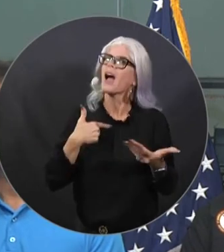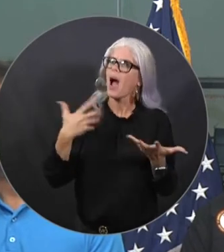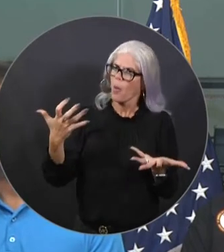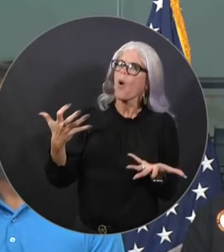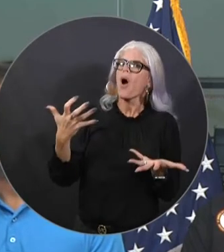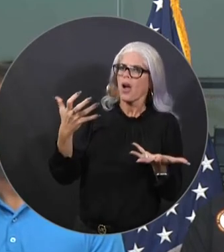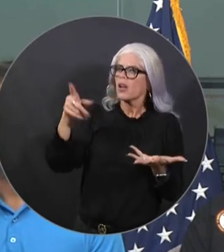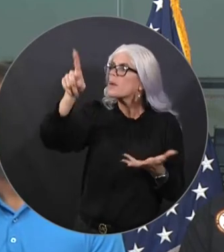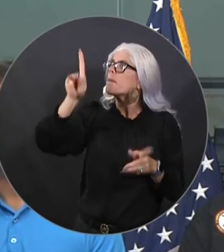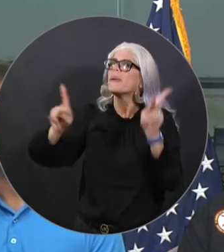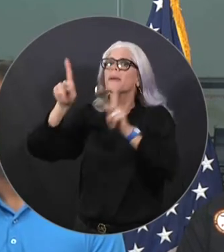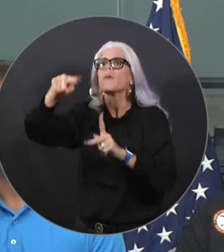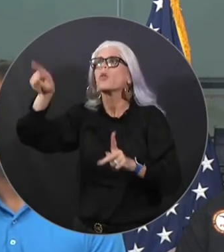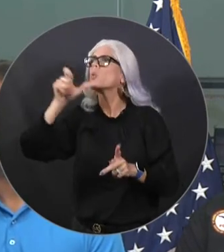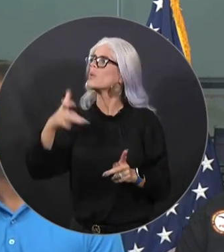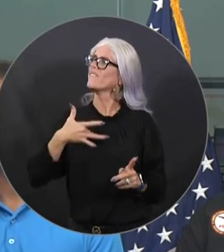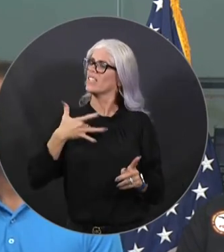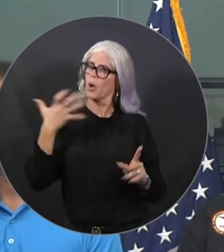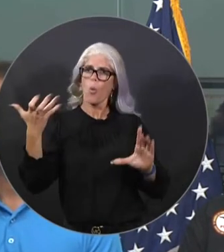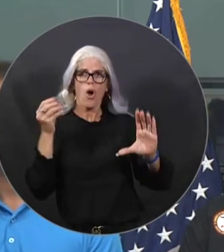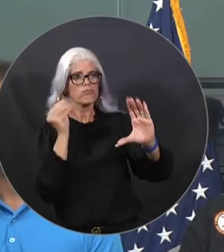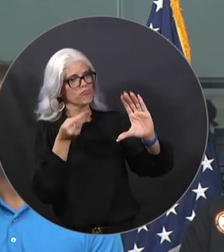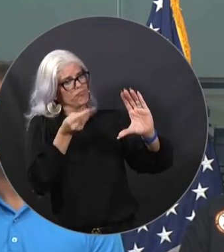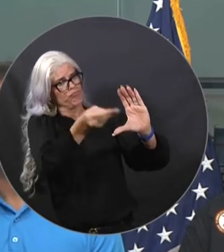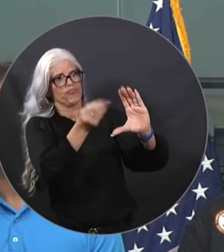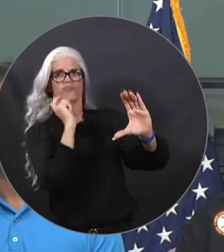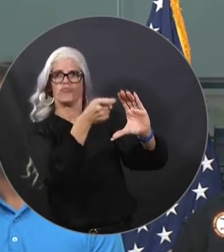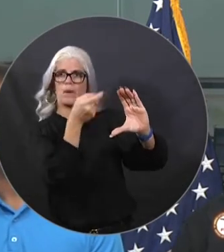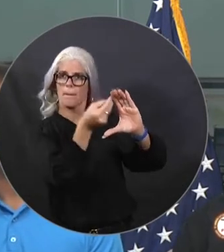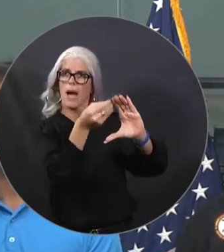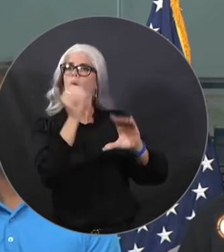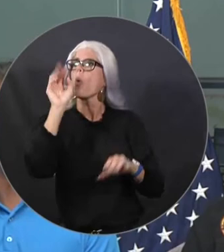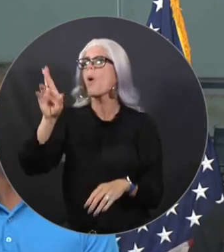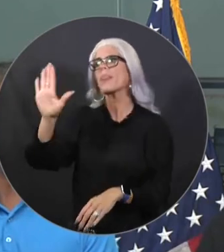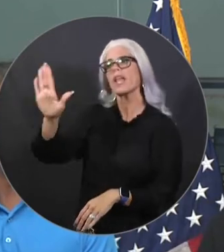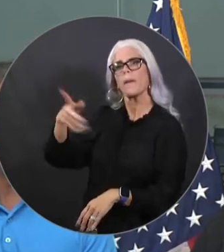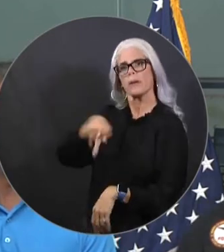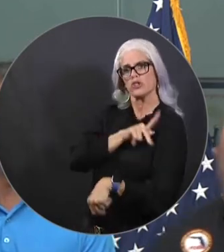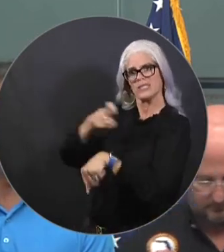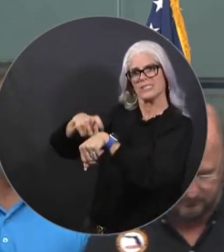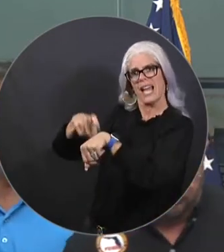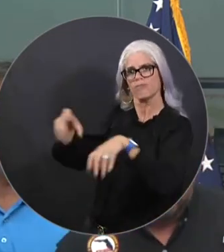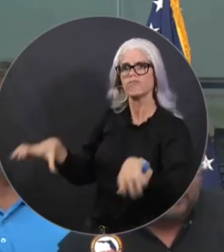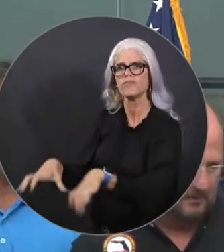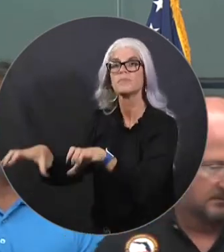their personal time and effort. Okay, Kevin Guthrie's here with some additional updates.